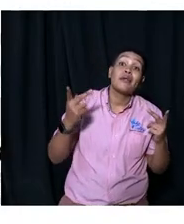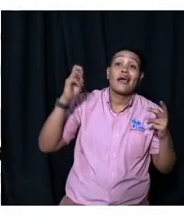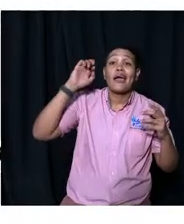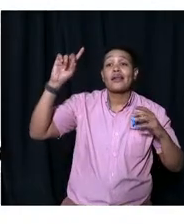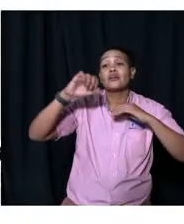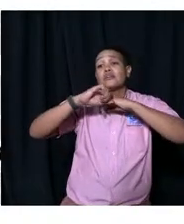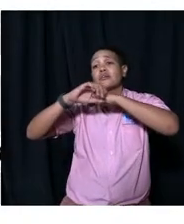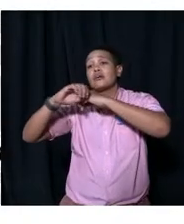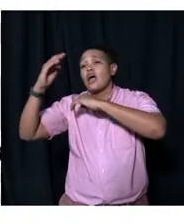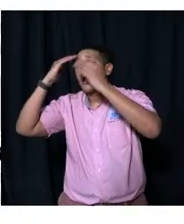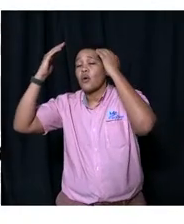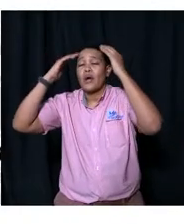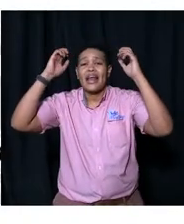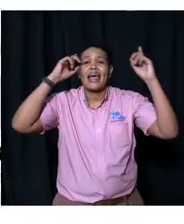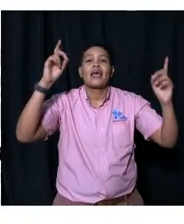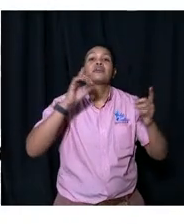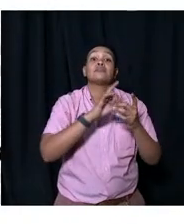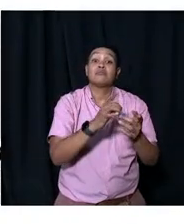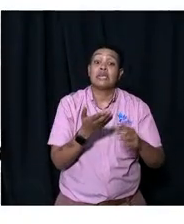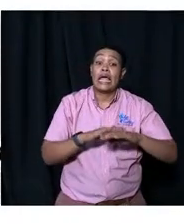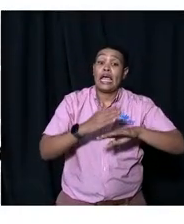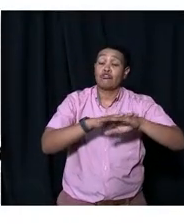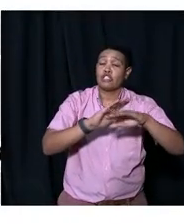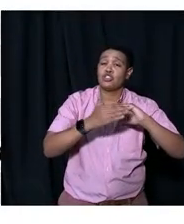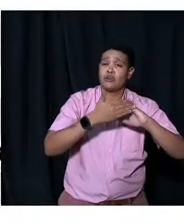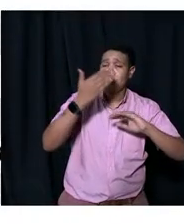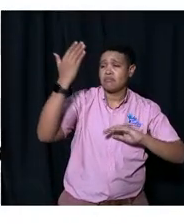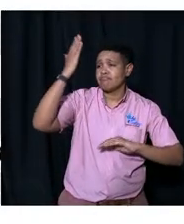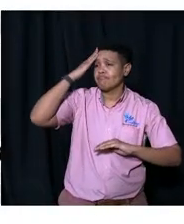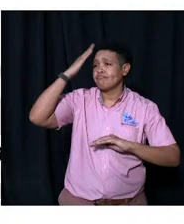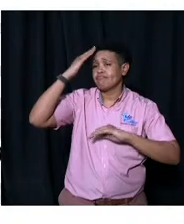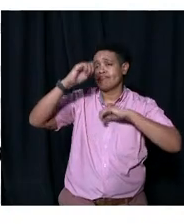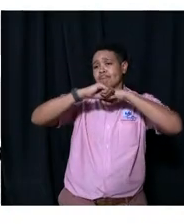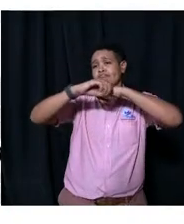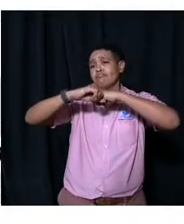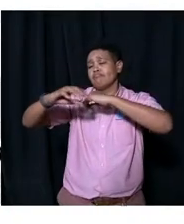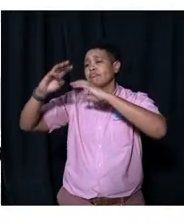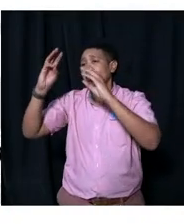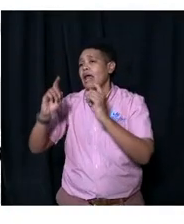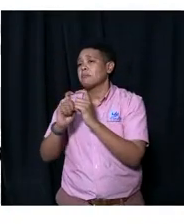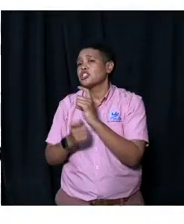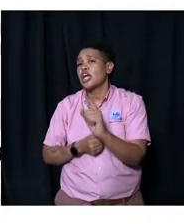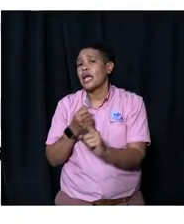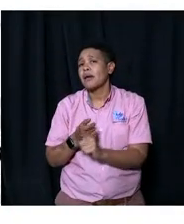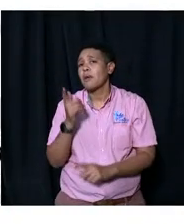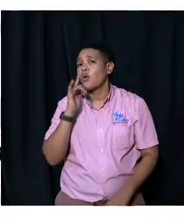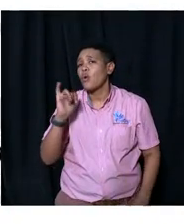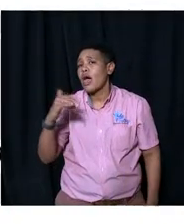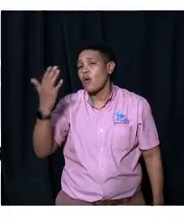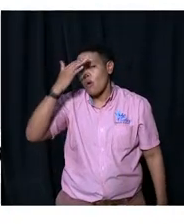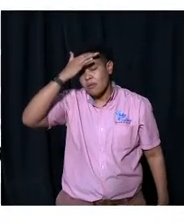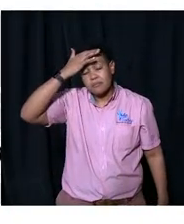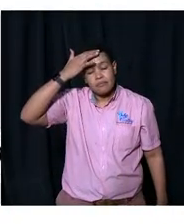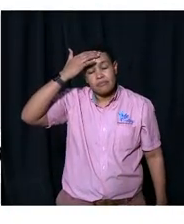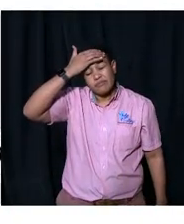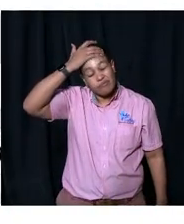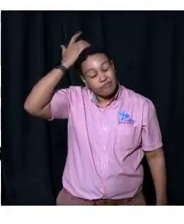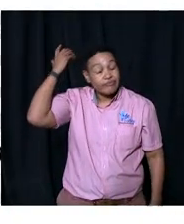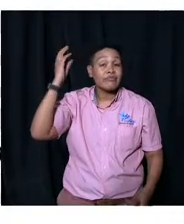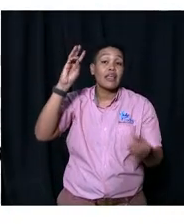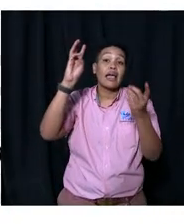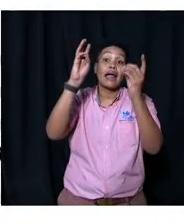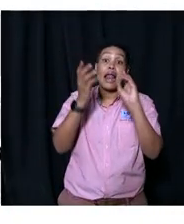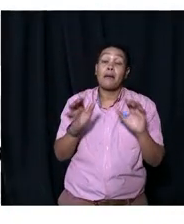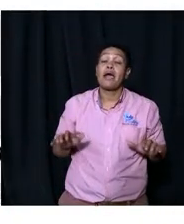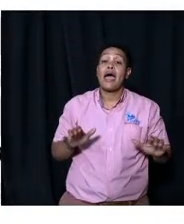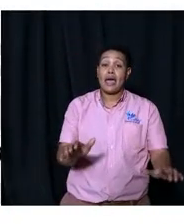And this objective speaks to increasing Jamaica's public awareness of climate change impacts, climate actions, and responses